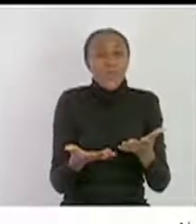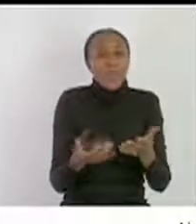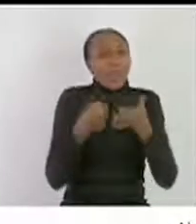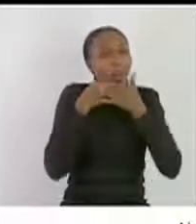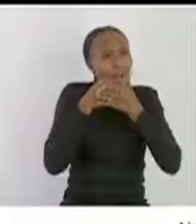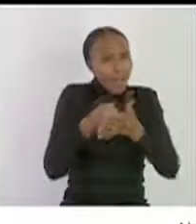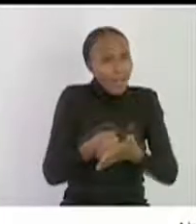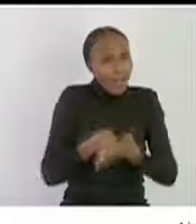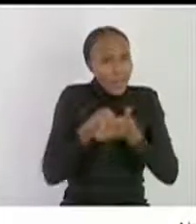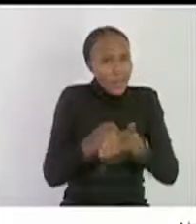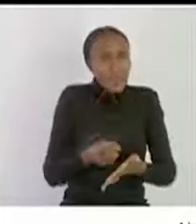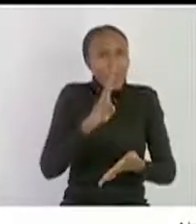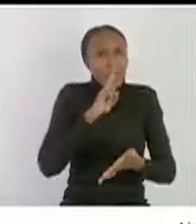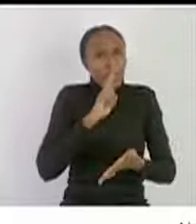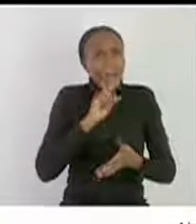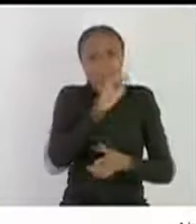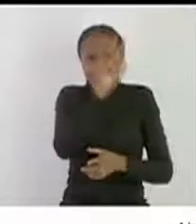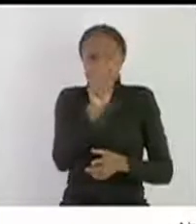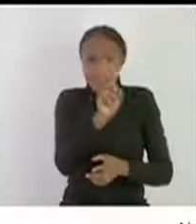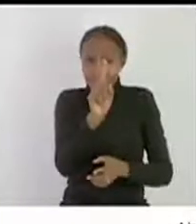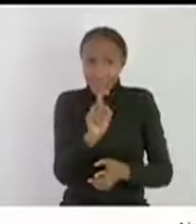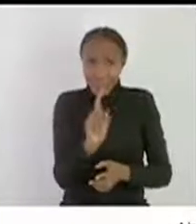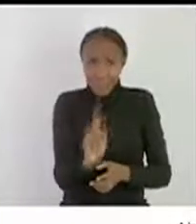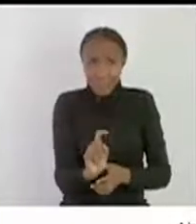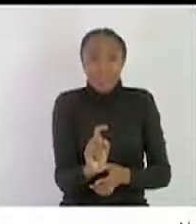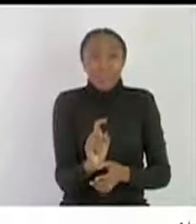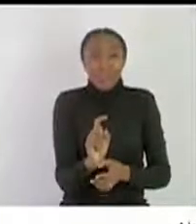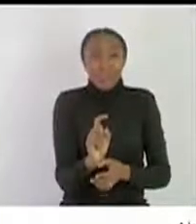to answer these questions that follows.